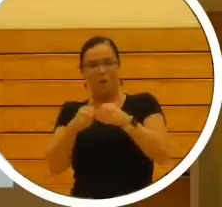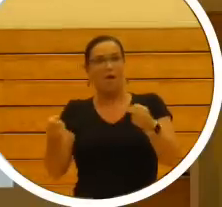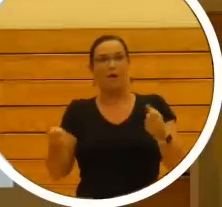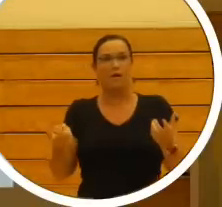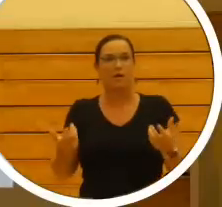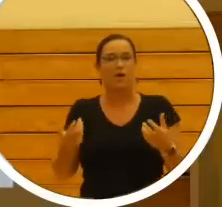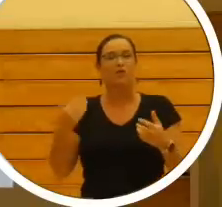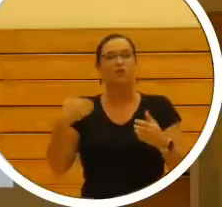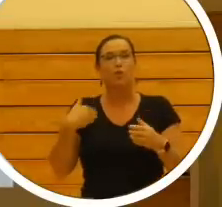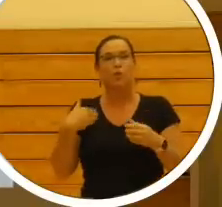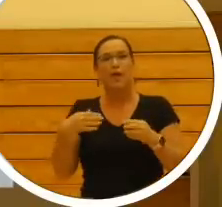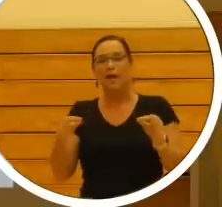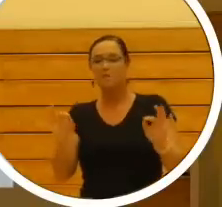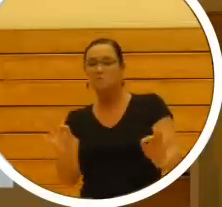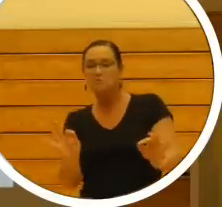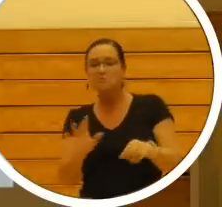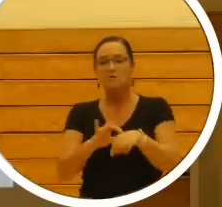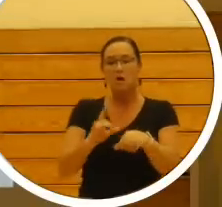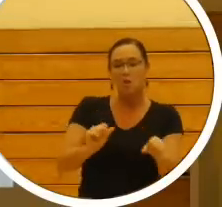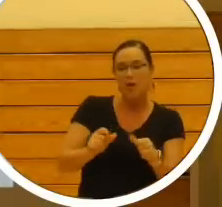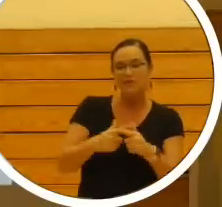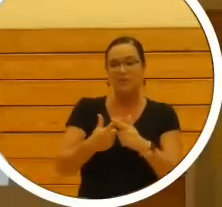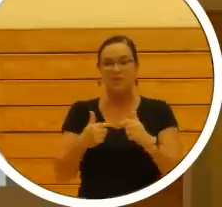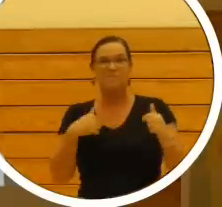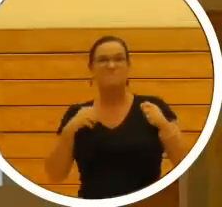earthquakes, and we get bigger earthquakes.